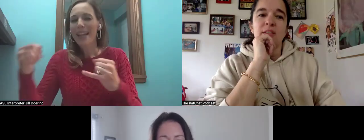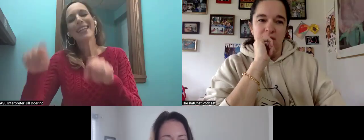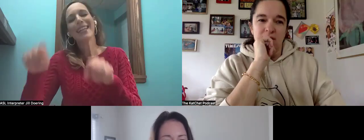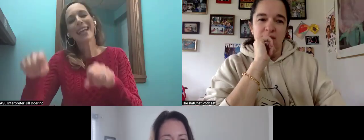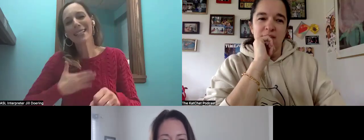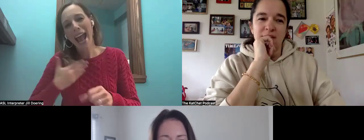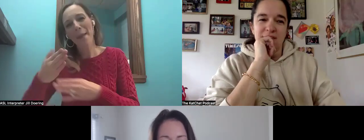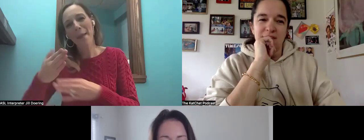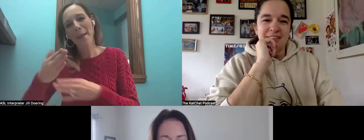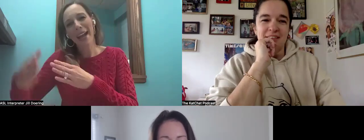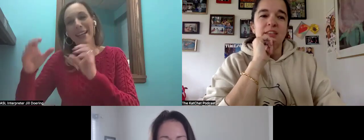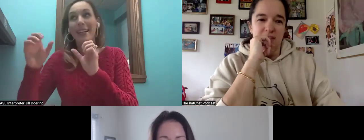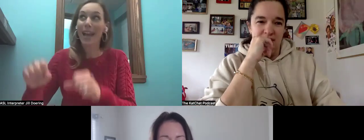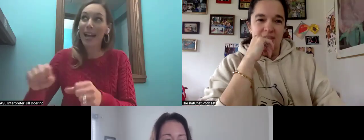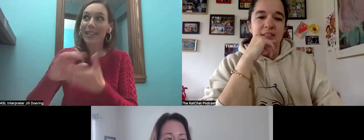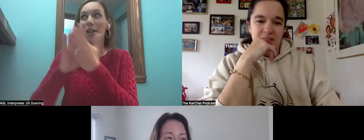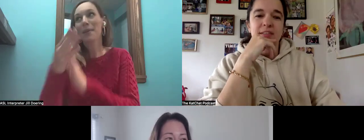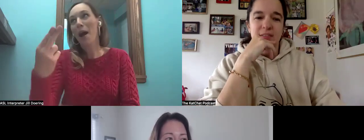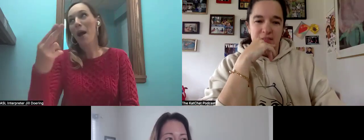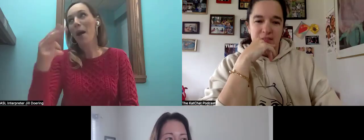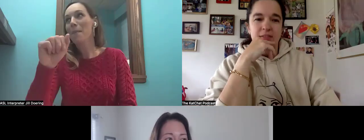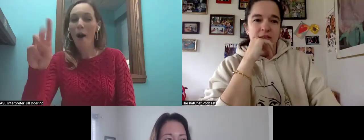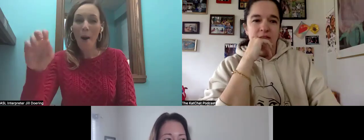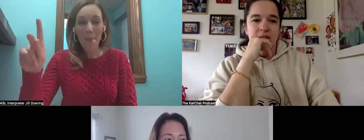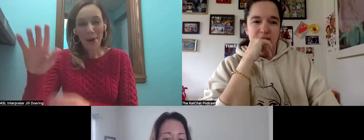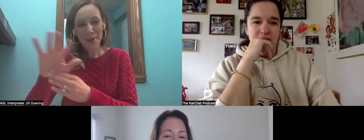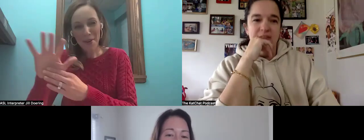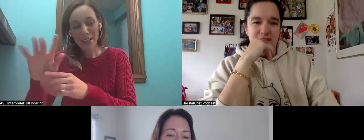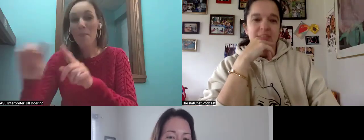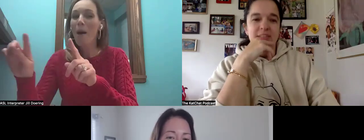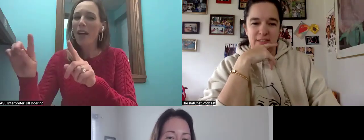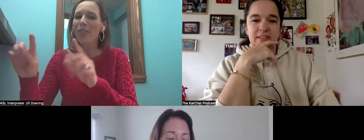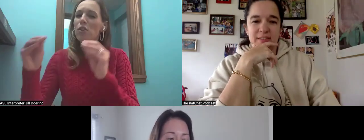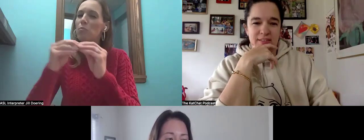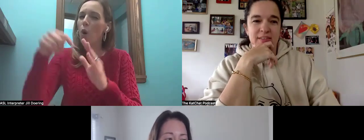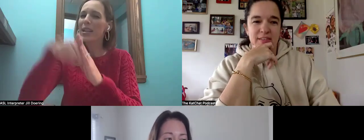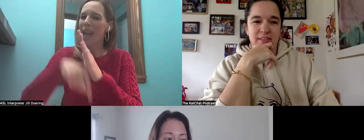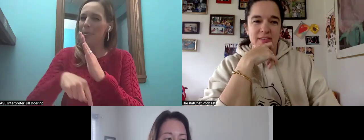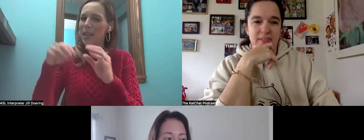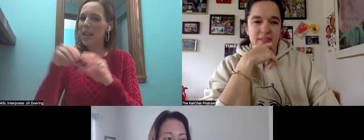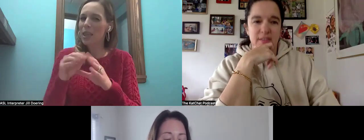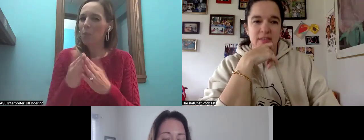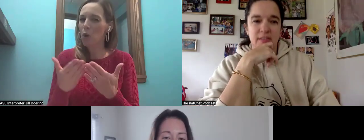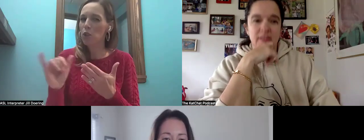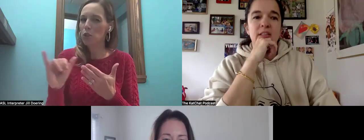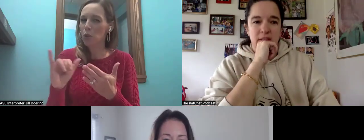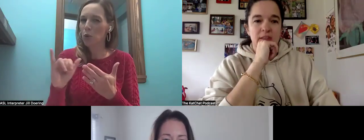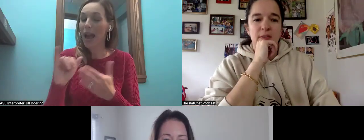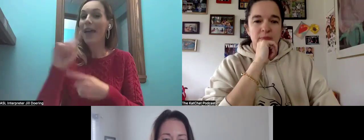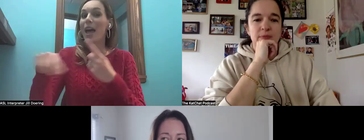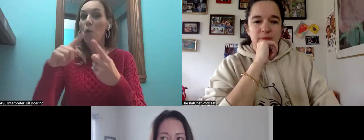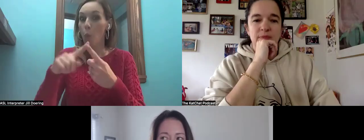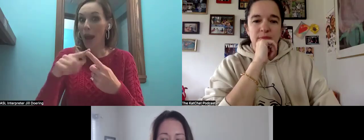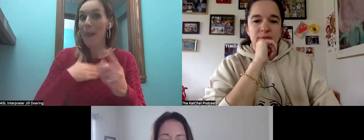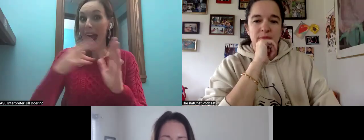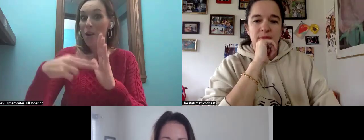they can be made into Hallmark movies, but there's more to them. And when they get to know me, they're